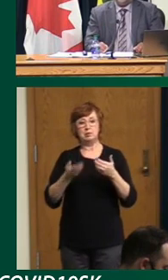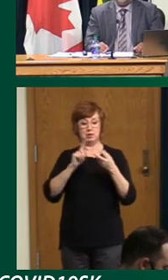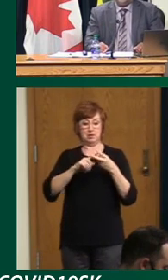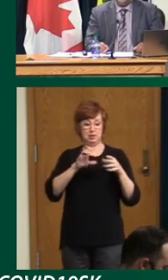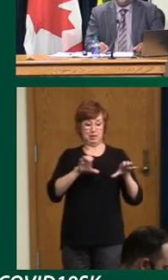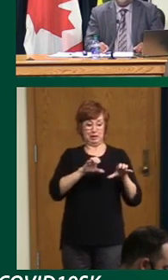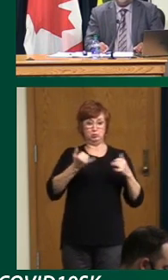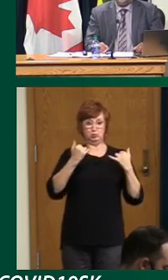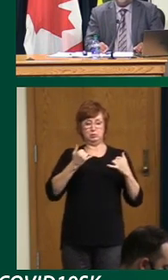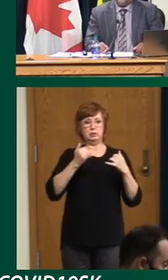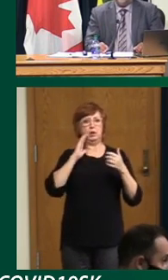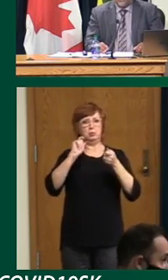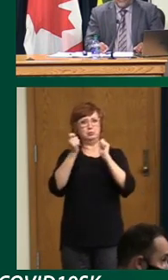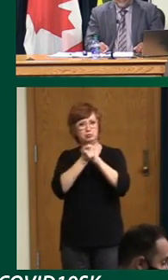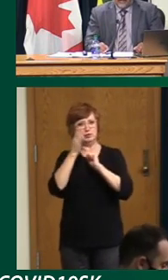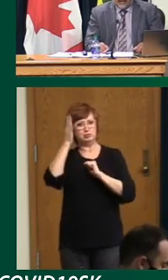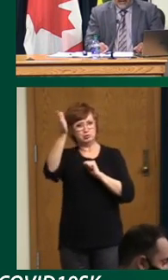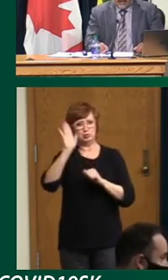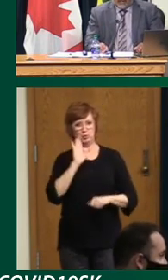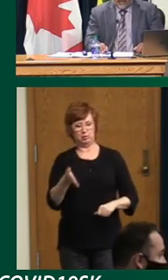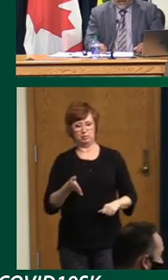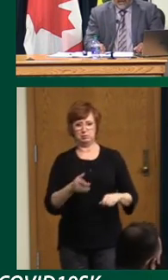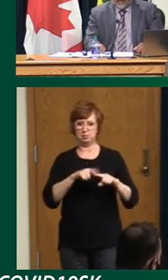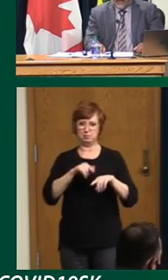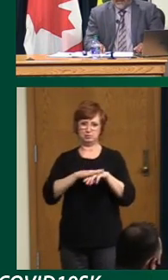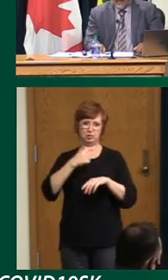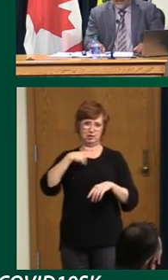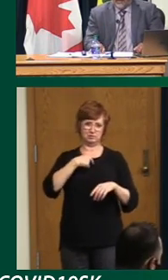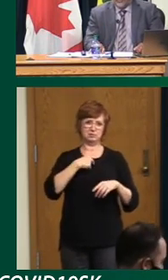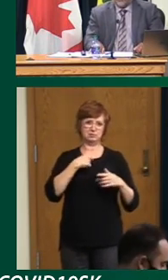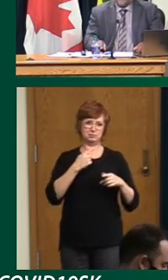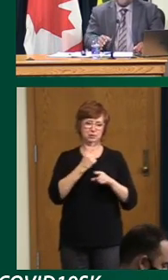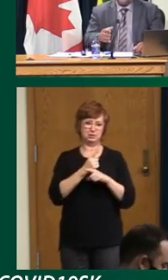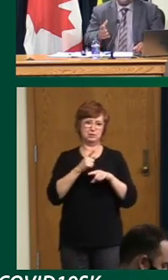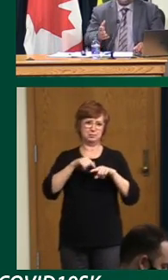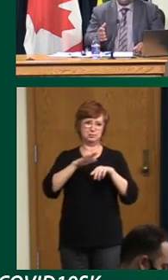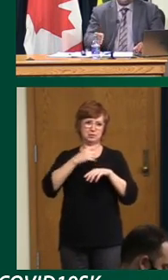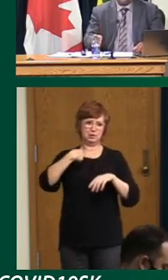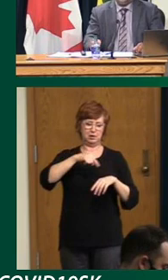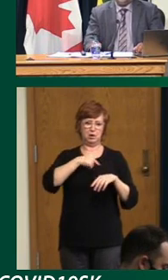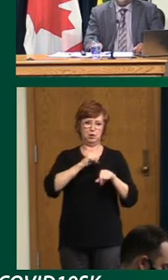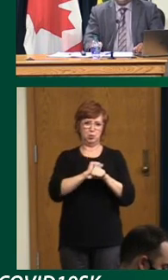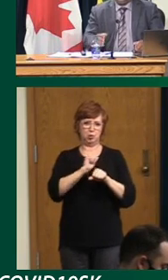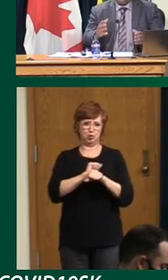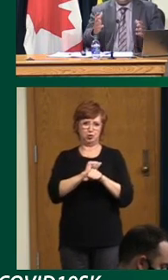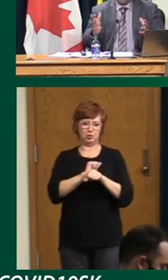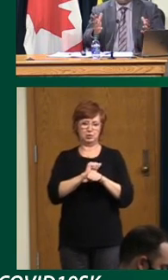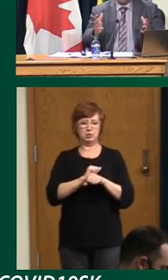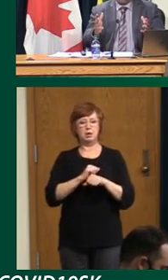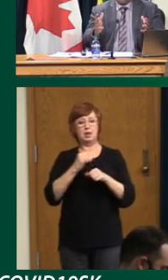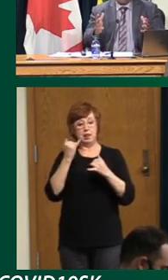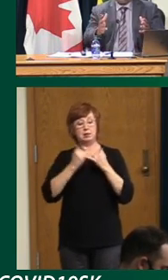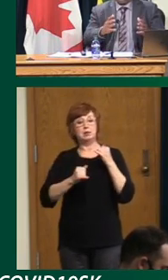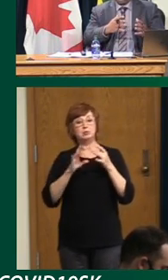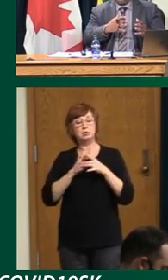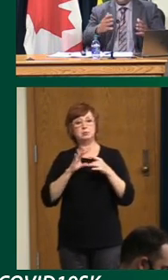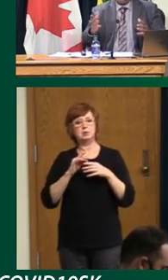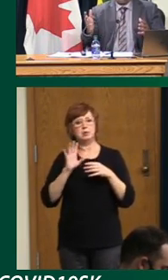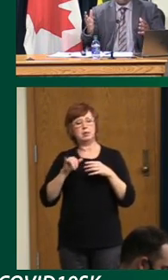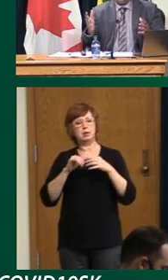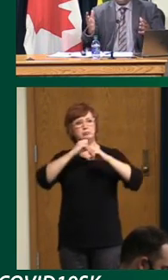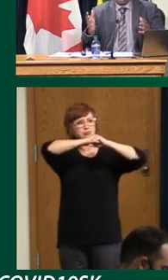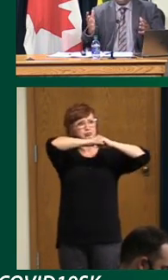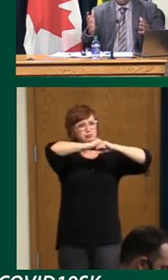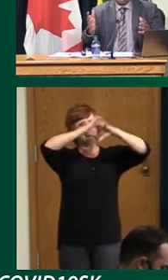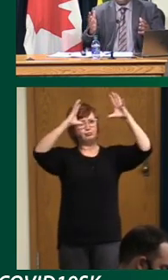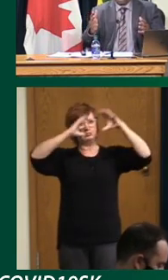the imputation is dependent upon all of our actions. And finally, I'll just say that the modeling I'm presenting today, the modeling has been running